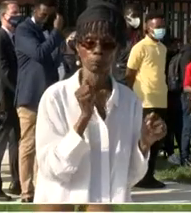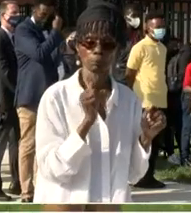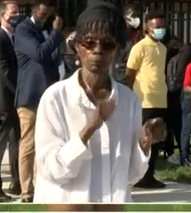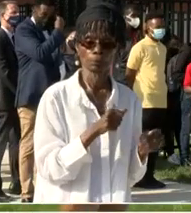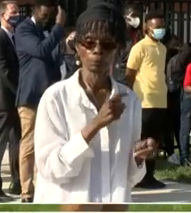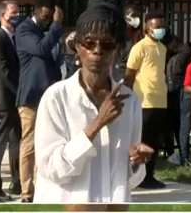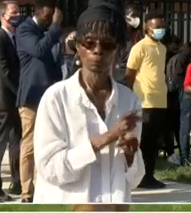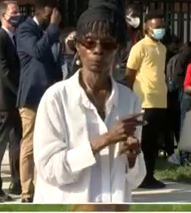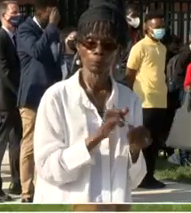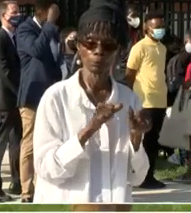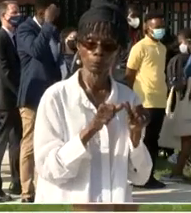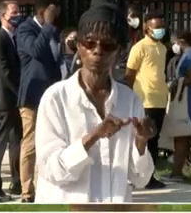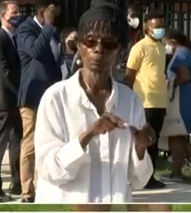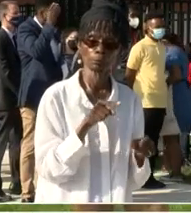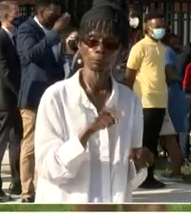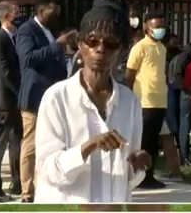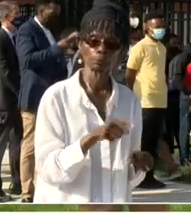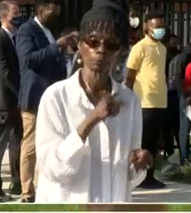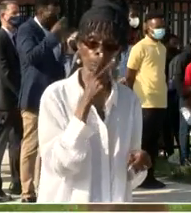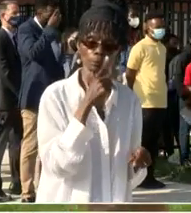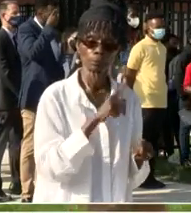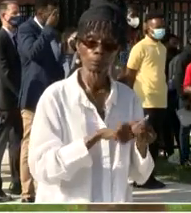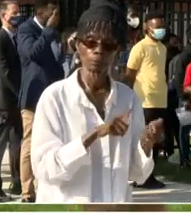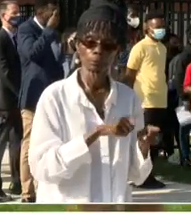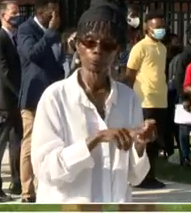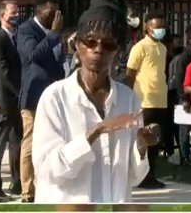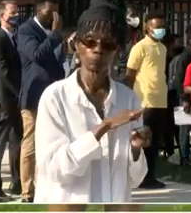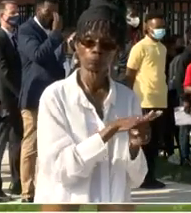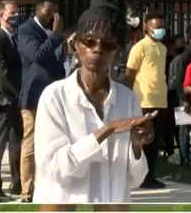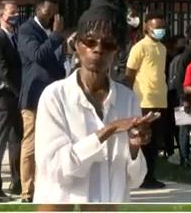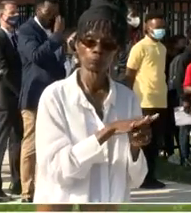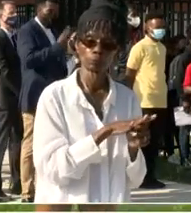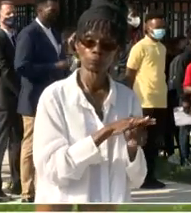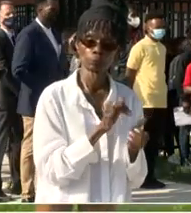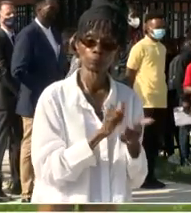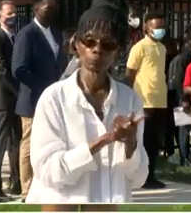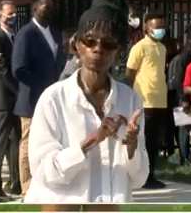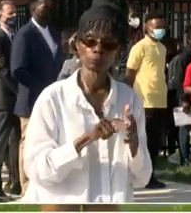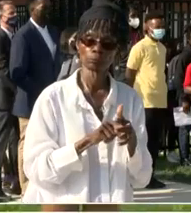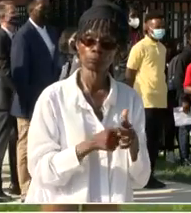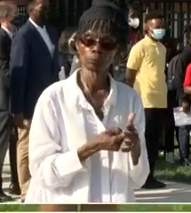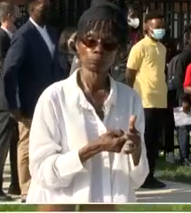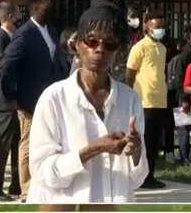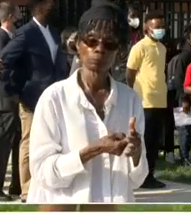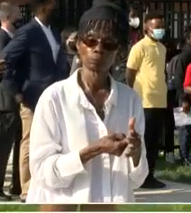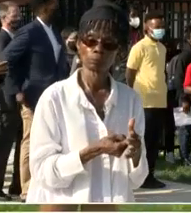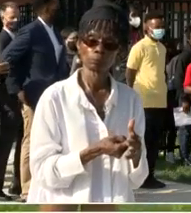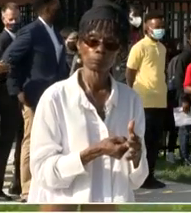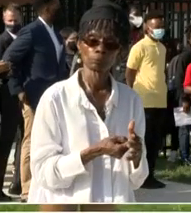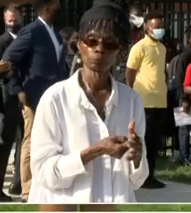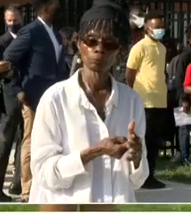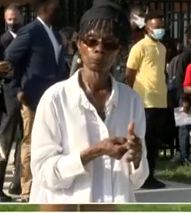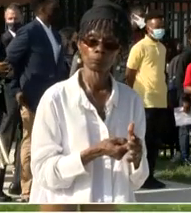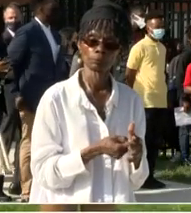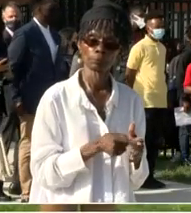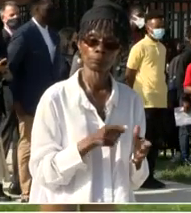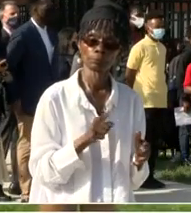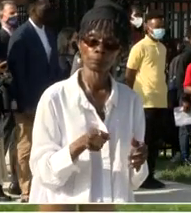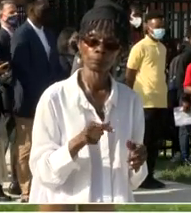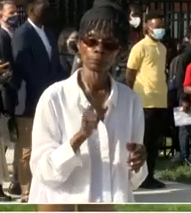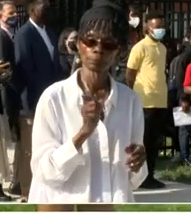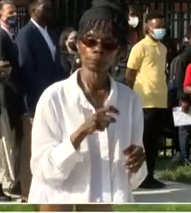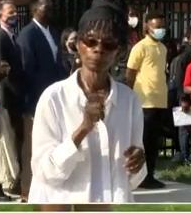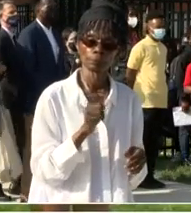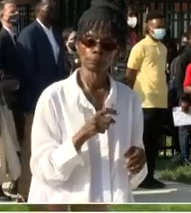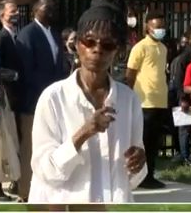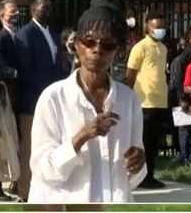in other jurisdictions that started earlier that within a week or a few days, even in some cases, they actually had outbreaks